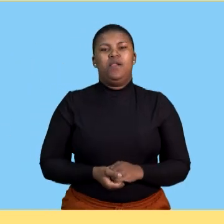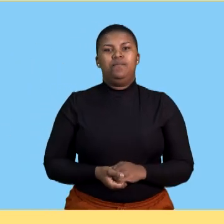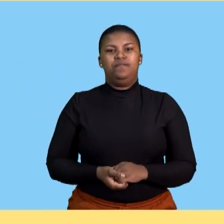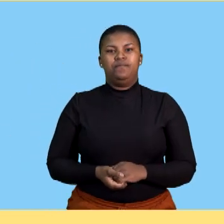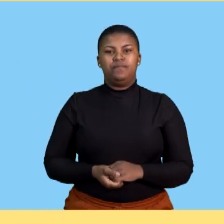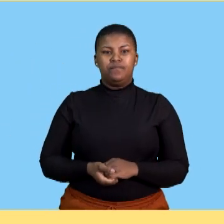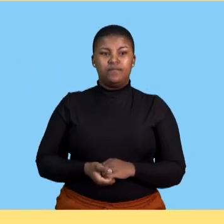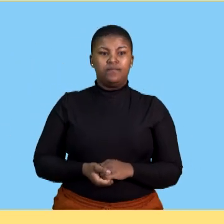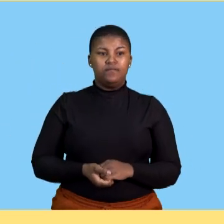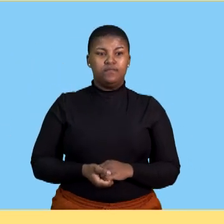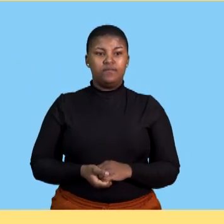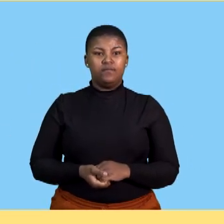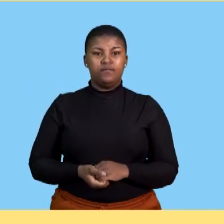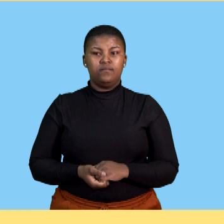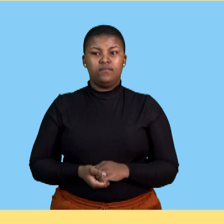35.7%.